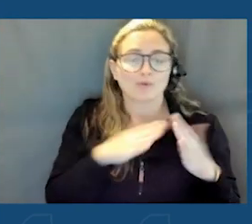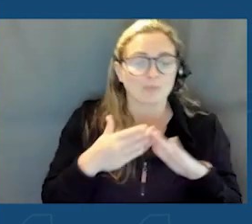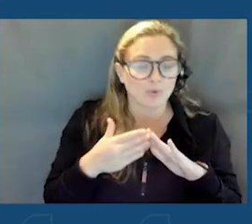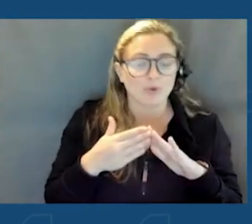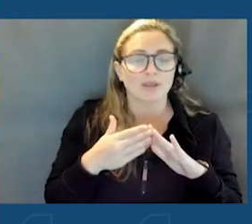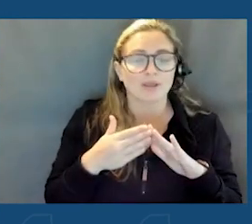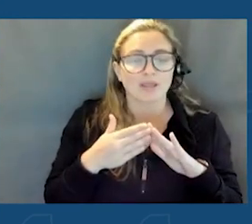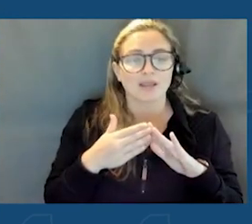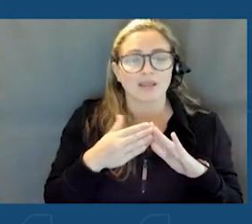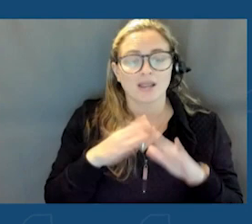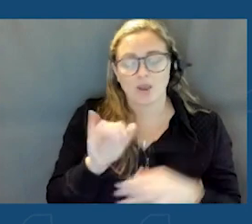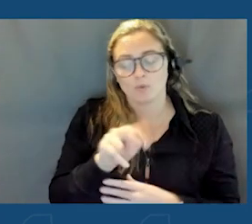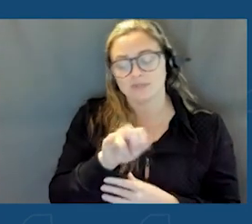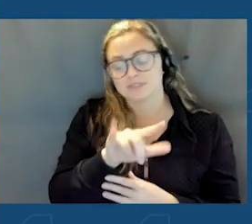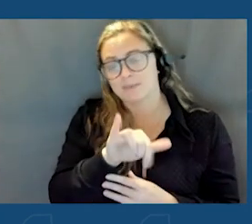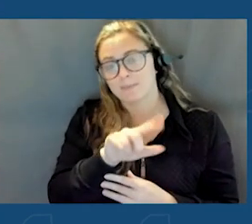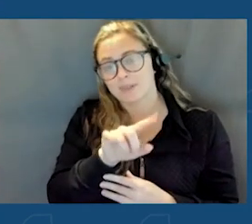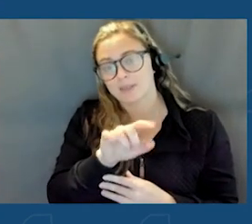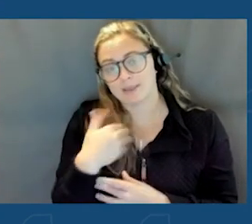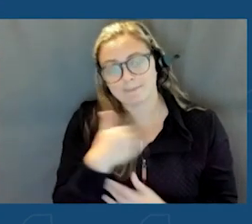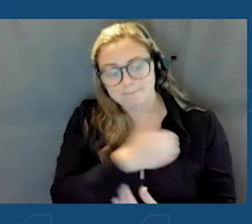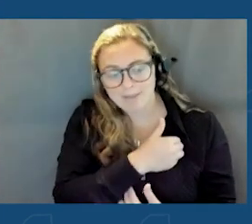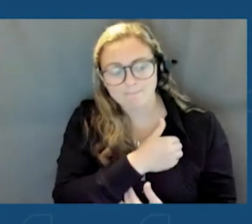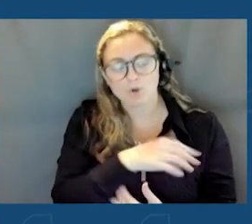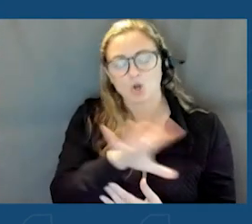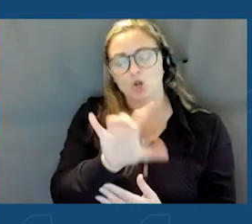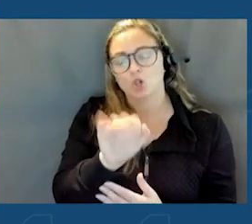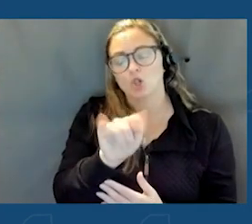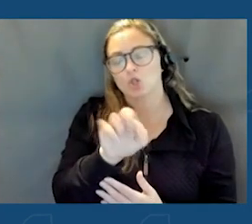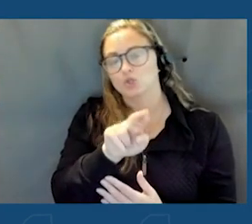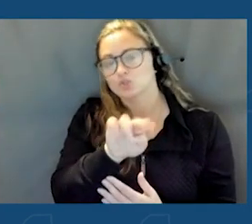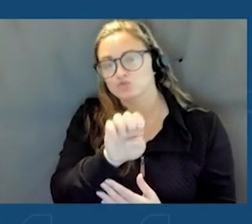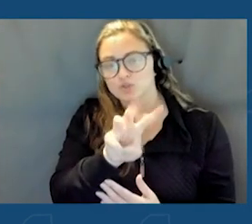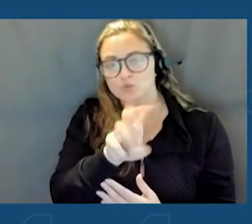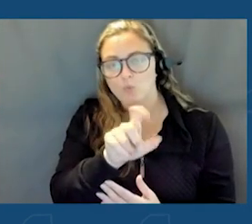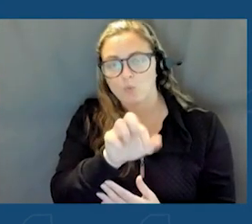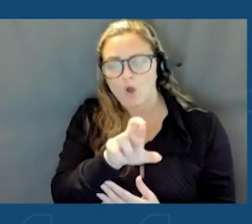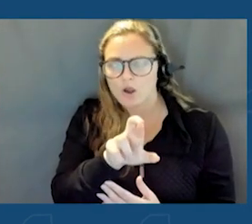Assembly Member Latrice Walker, who stood with us many nights, late nights,